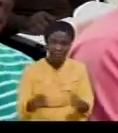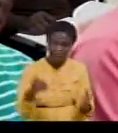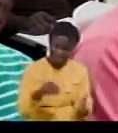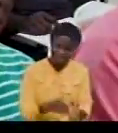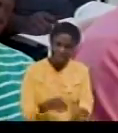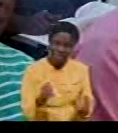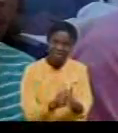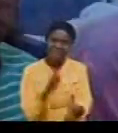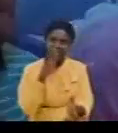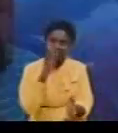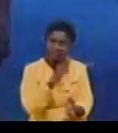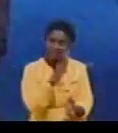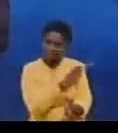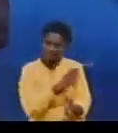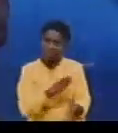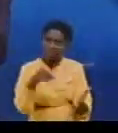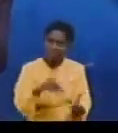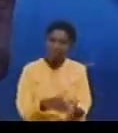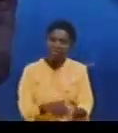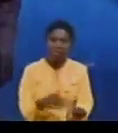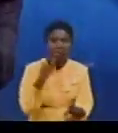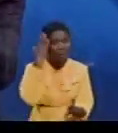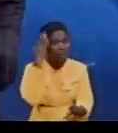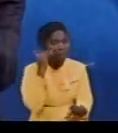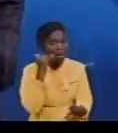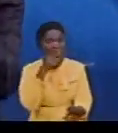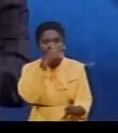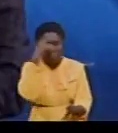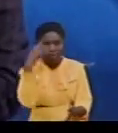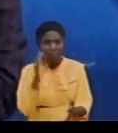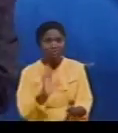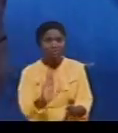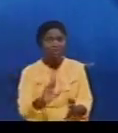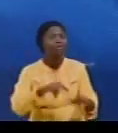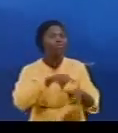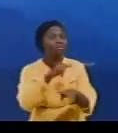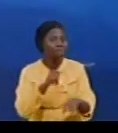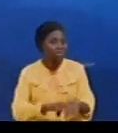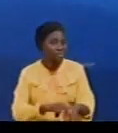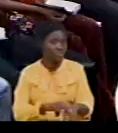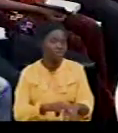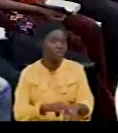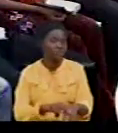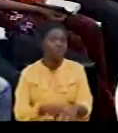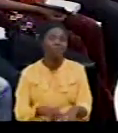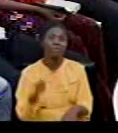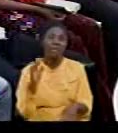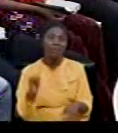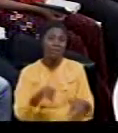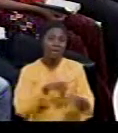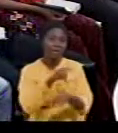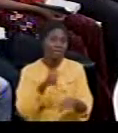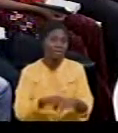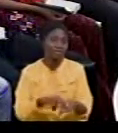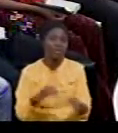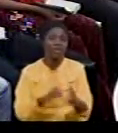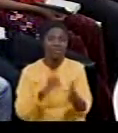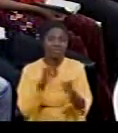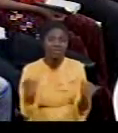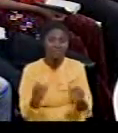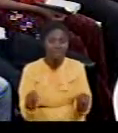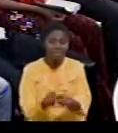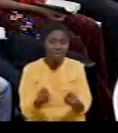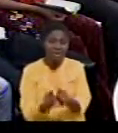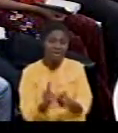bad character. Why? Your nature. By nature, it's like a fish